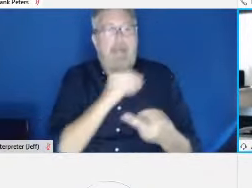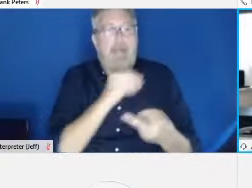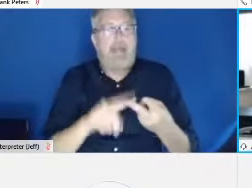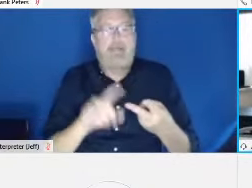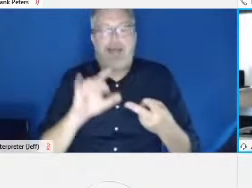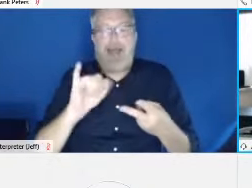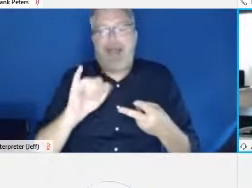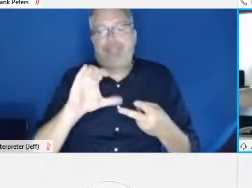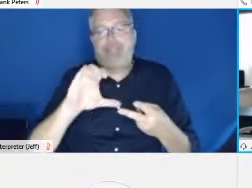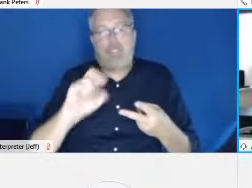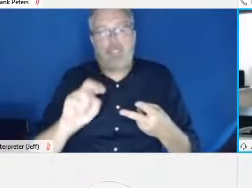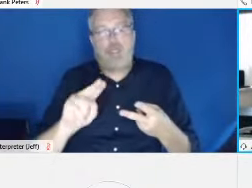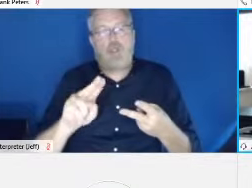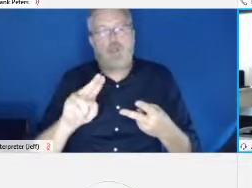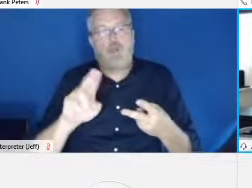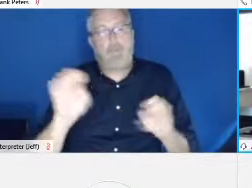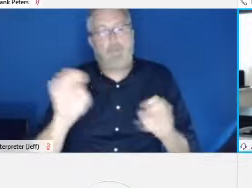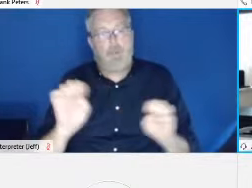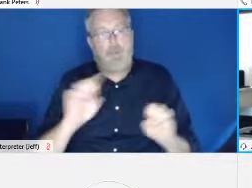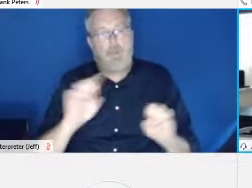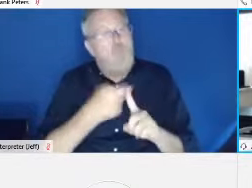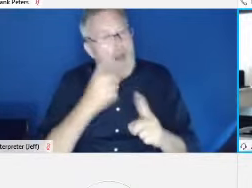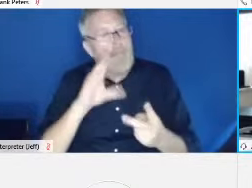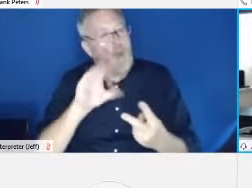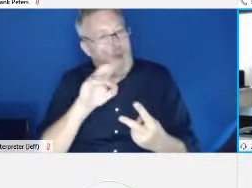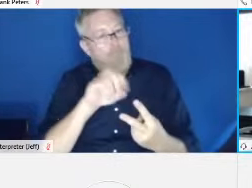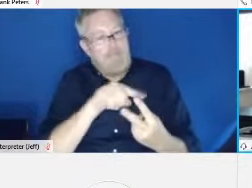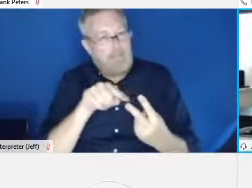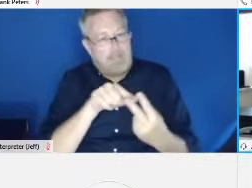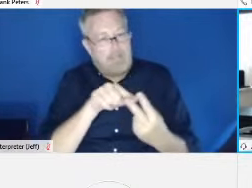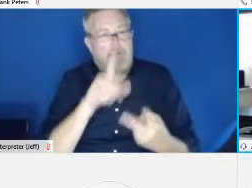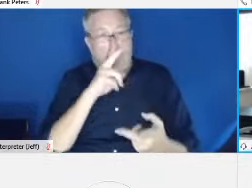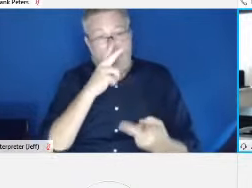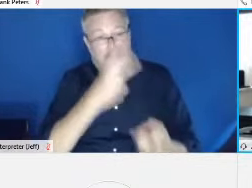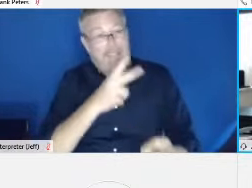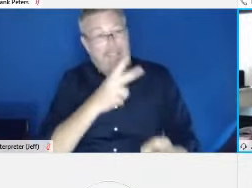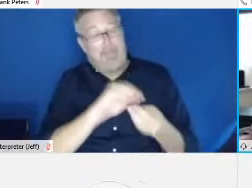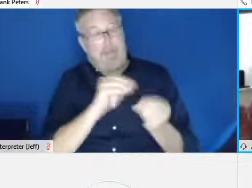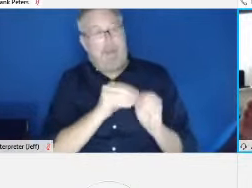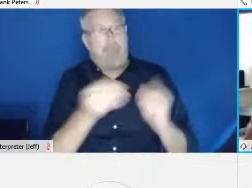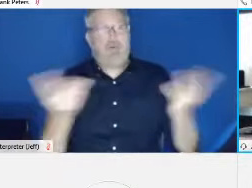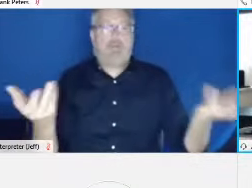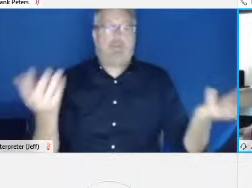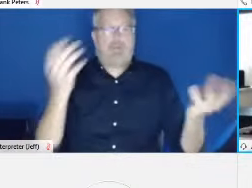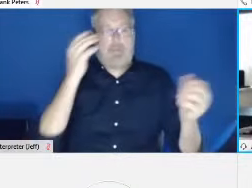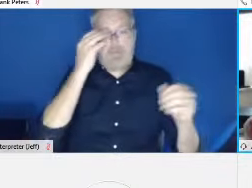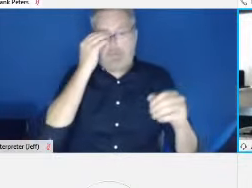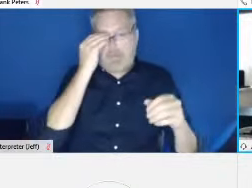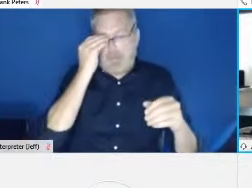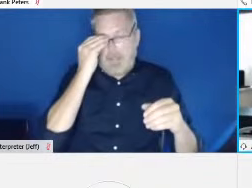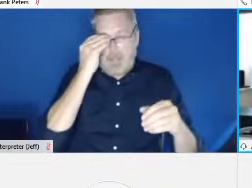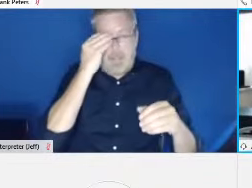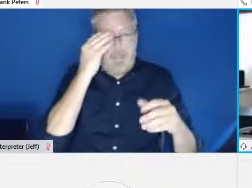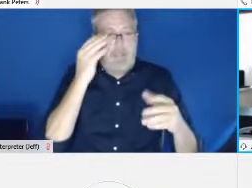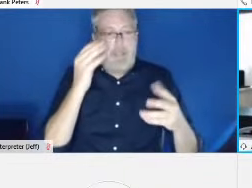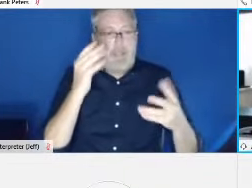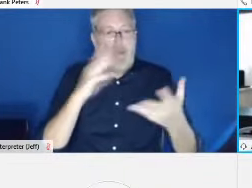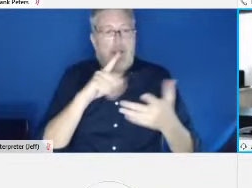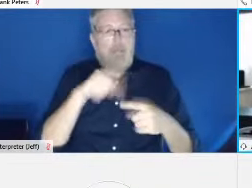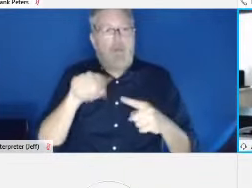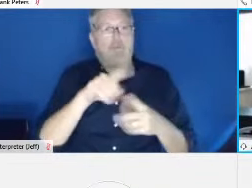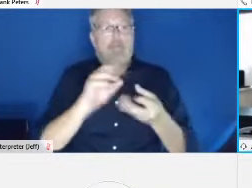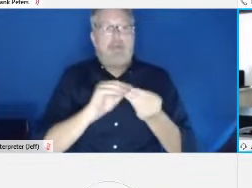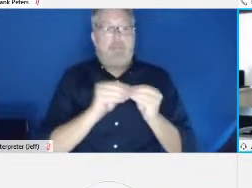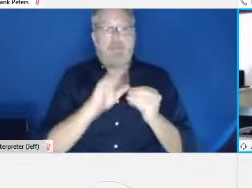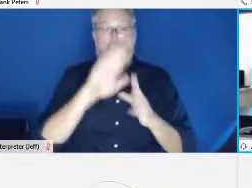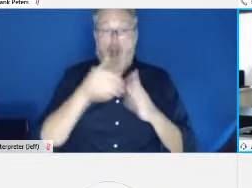hospital ICU patients due to COVID. So if you really look at those numbers, even from the whole level, if those whole numbers